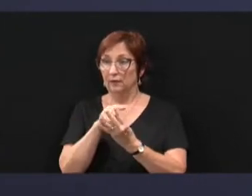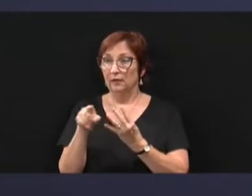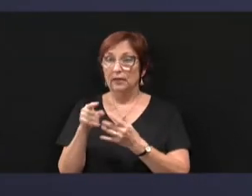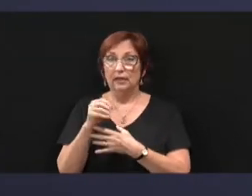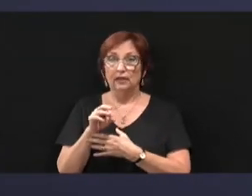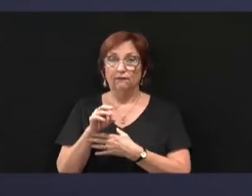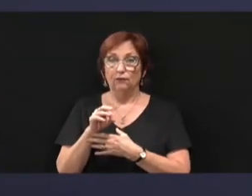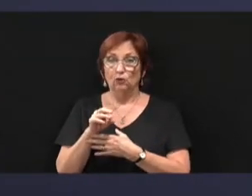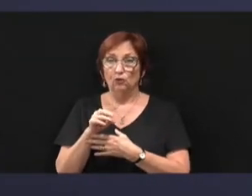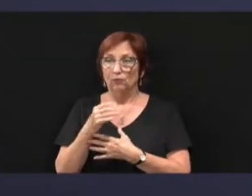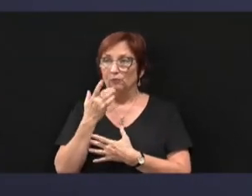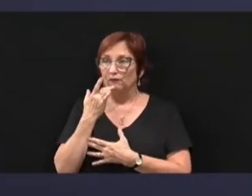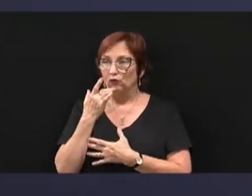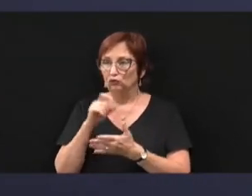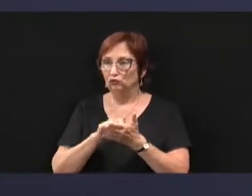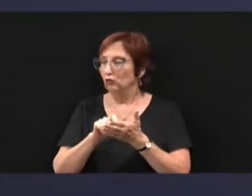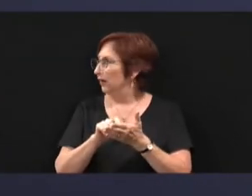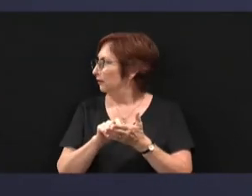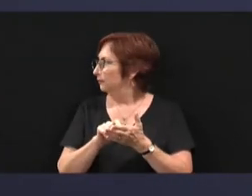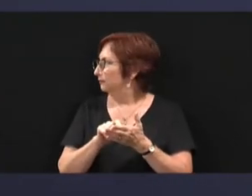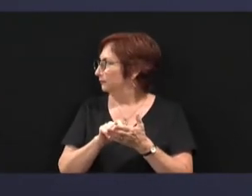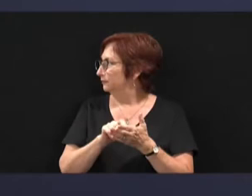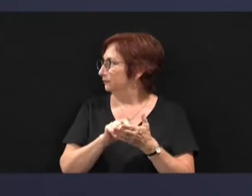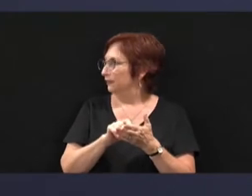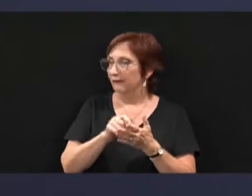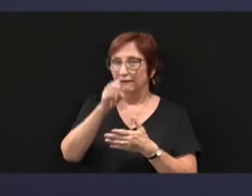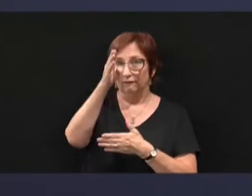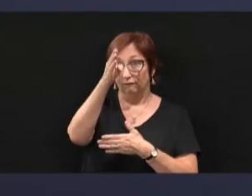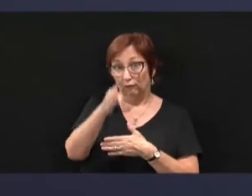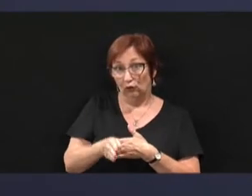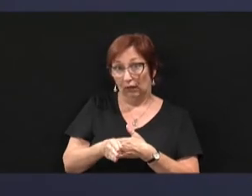write them going vertically like this rather than